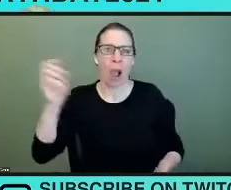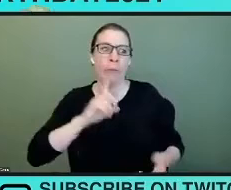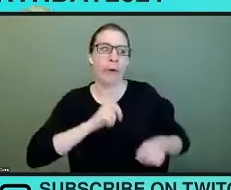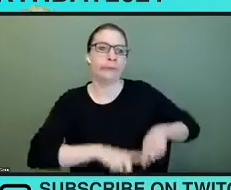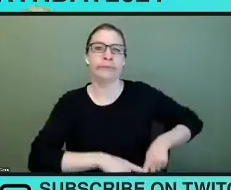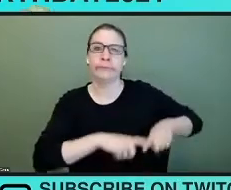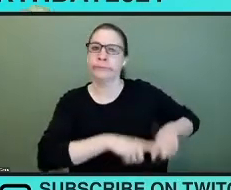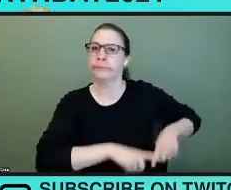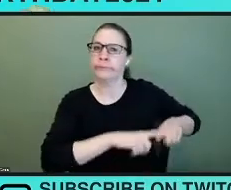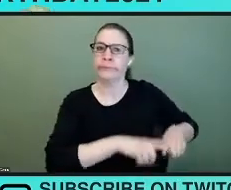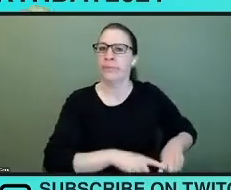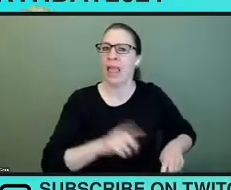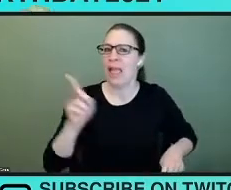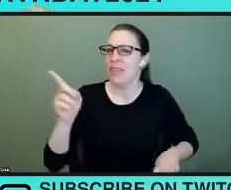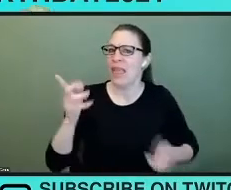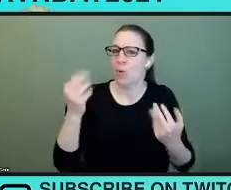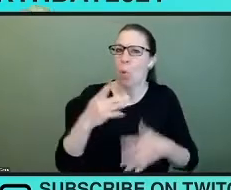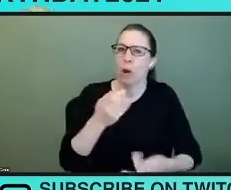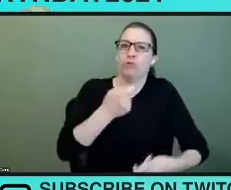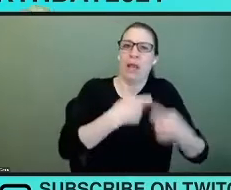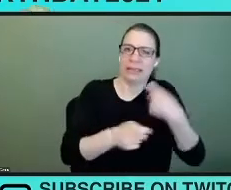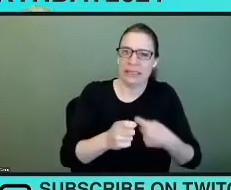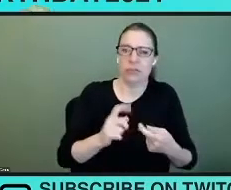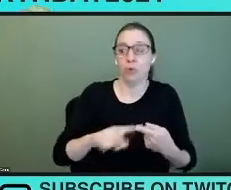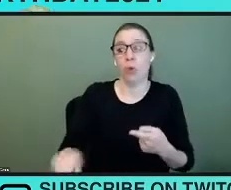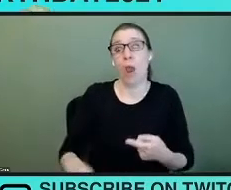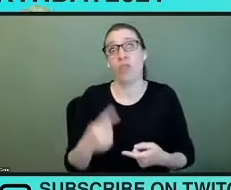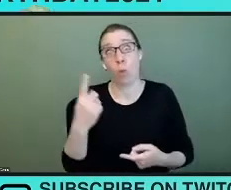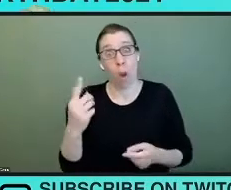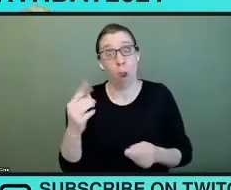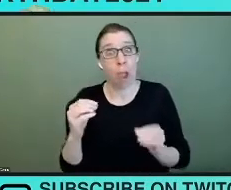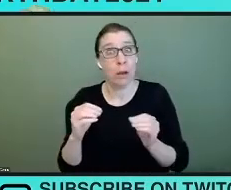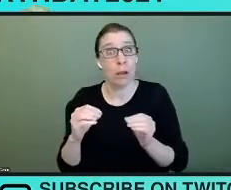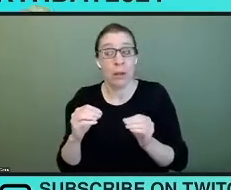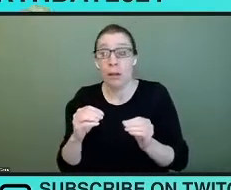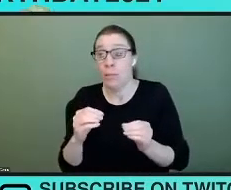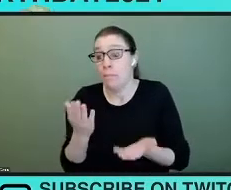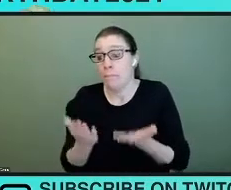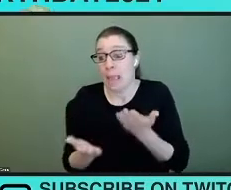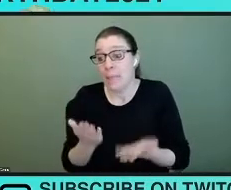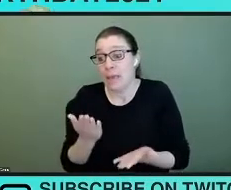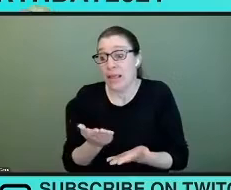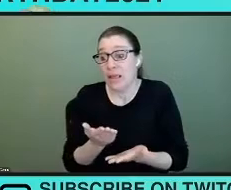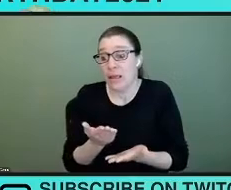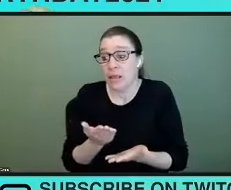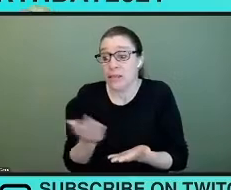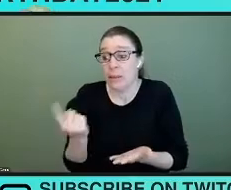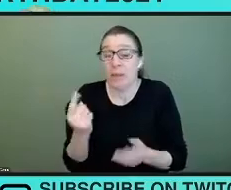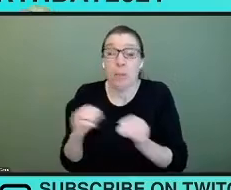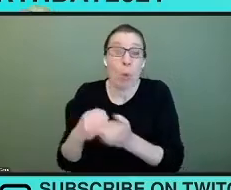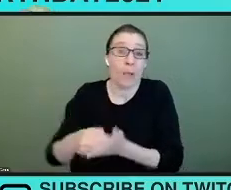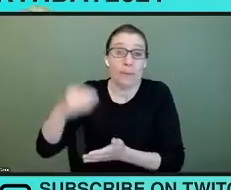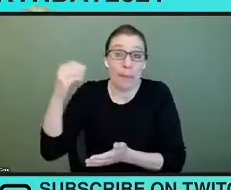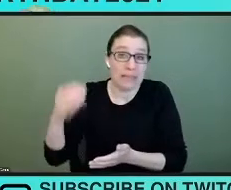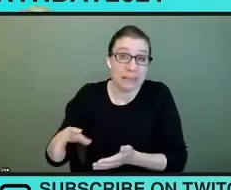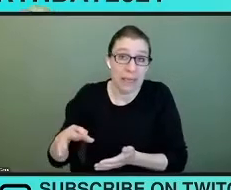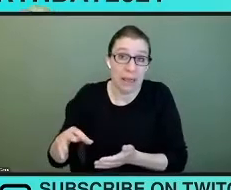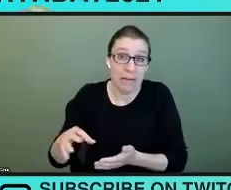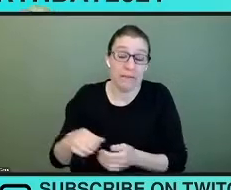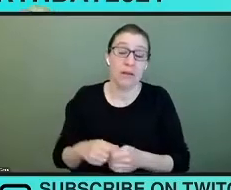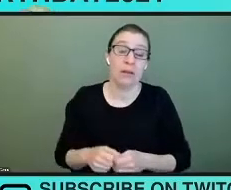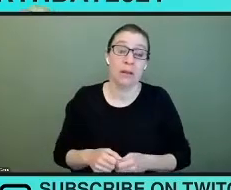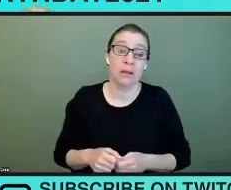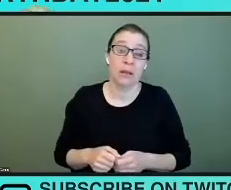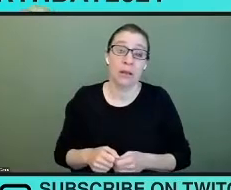heat that you source from oil that you have available in your refinery and whatnot, your fuels, to electricity,